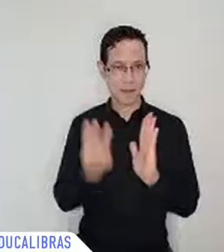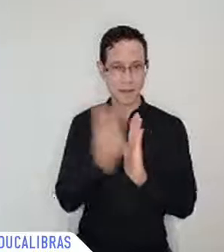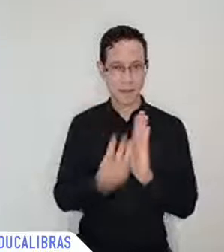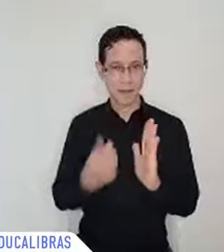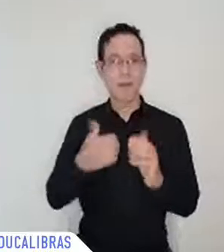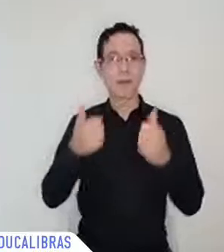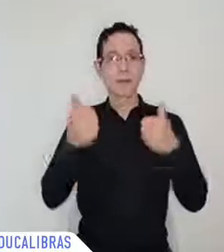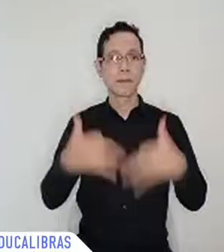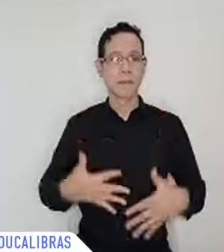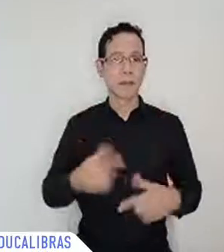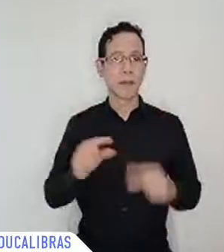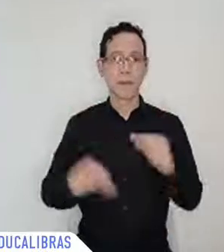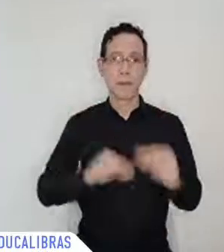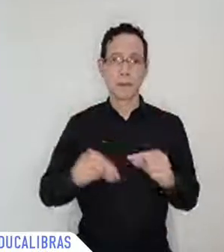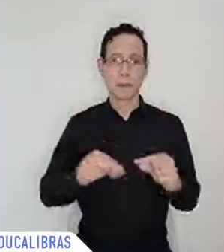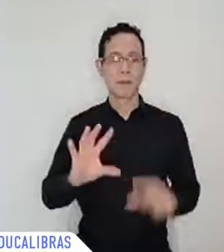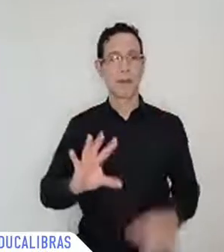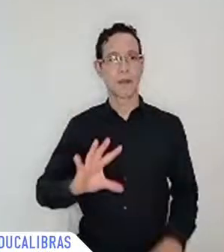is